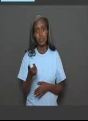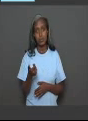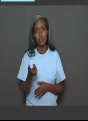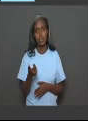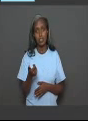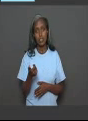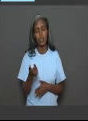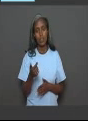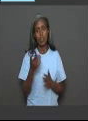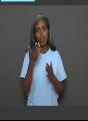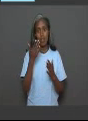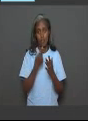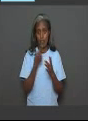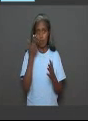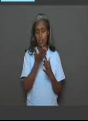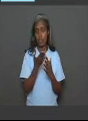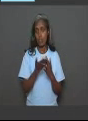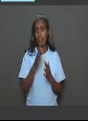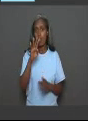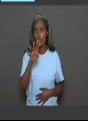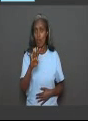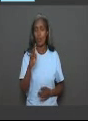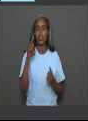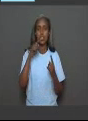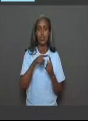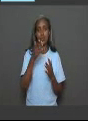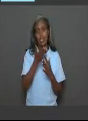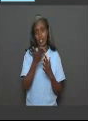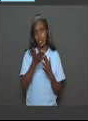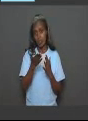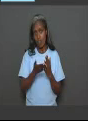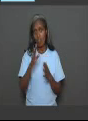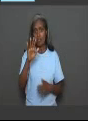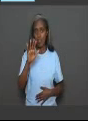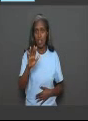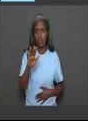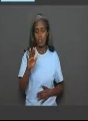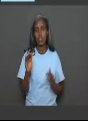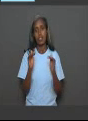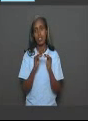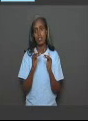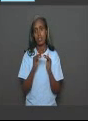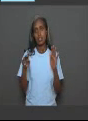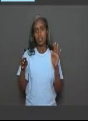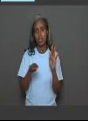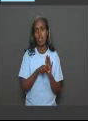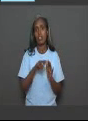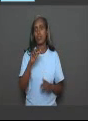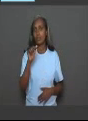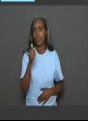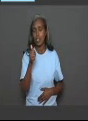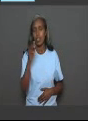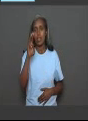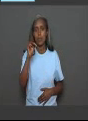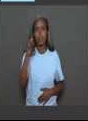The average speed for interval 4 to interval 5